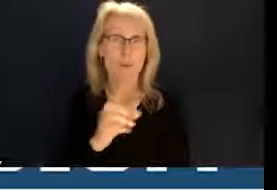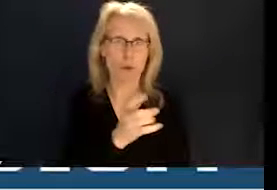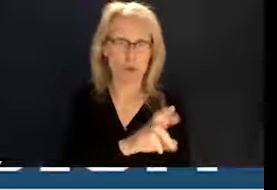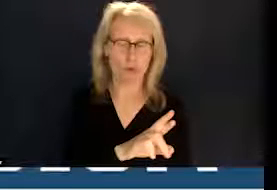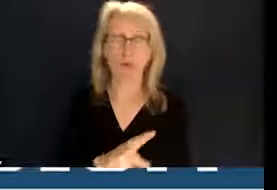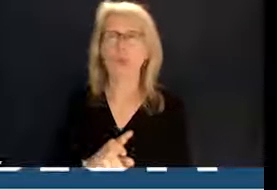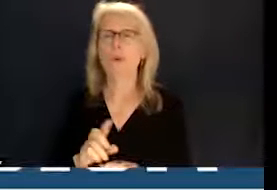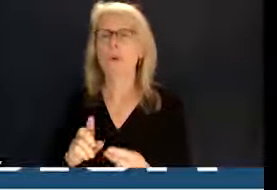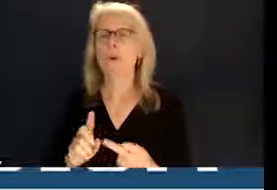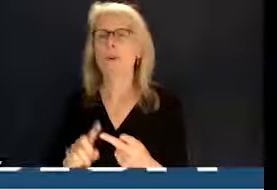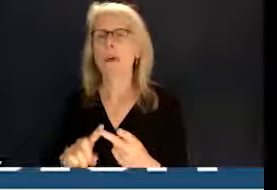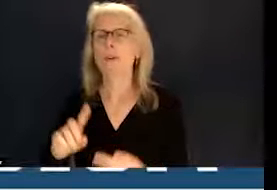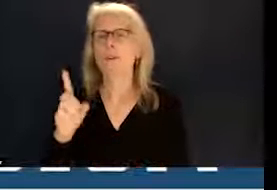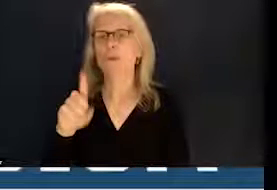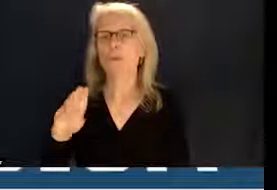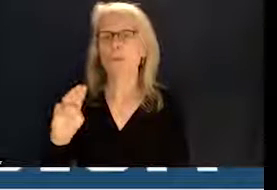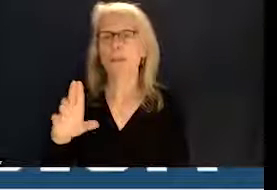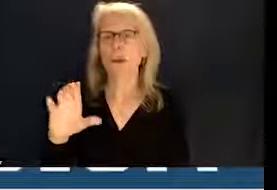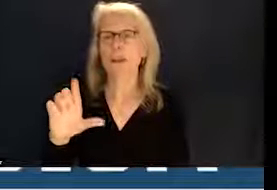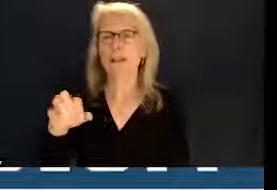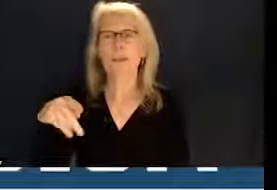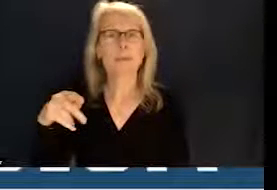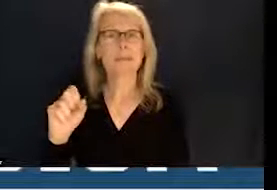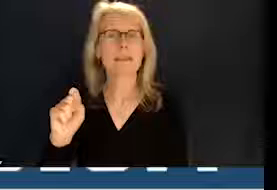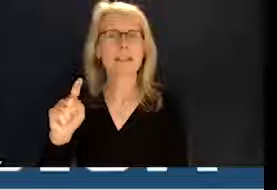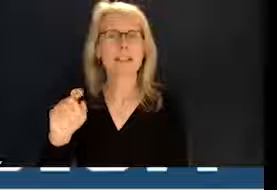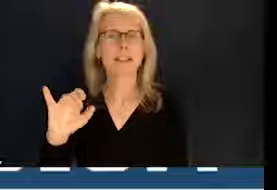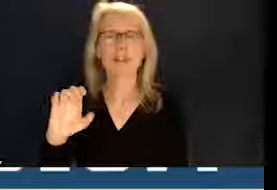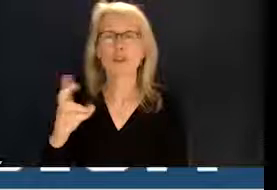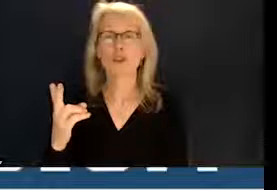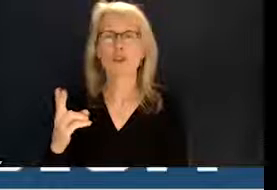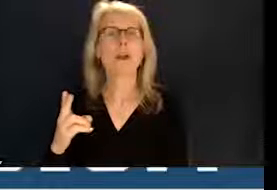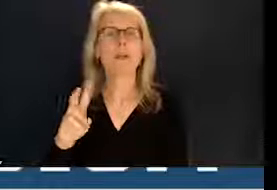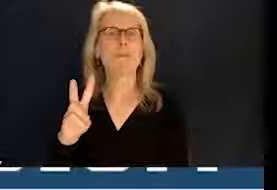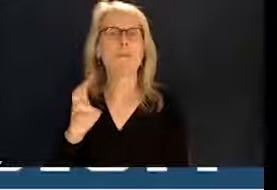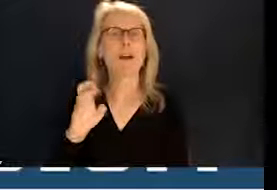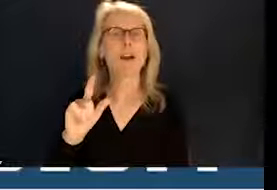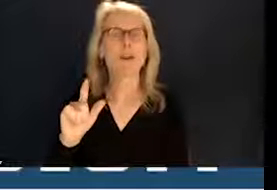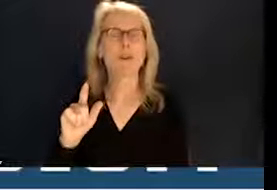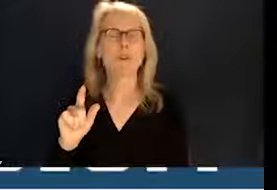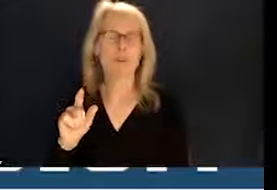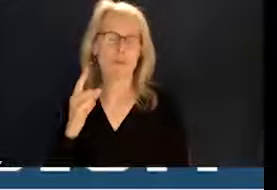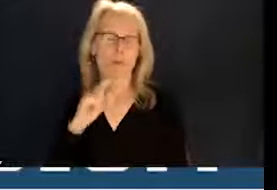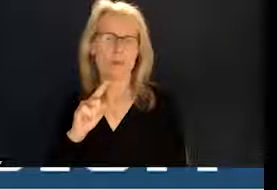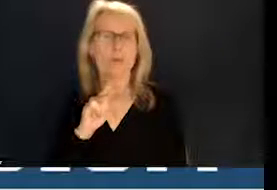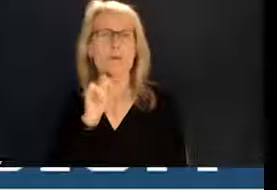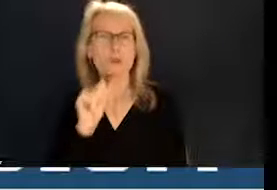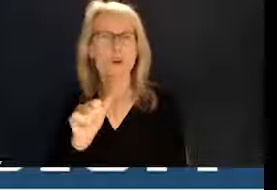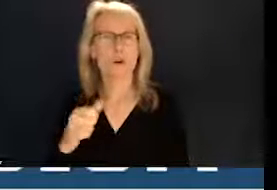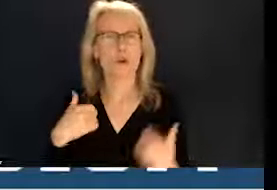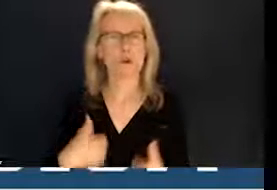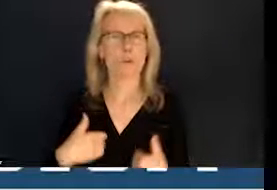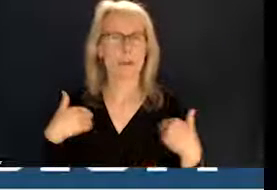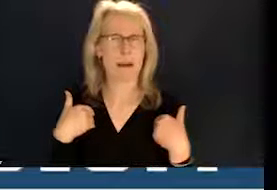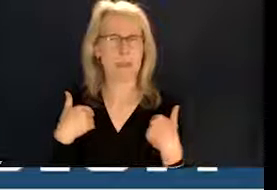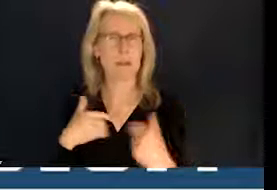Landscape, and the other from Dr. Mark Lipsitch, what are the benefits of viral prospecting in non-human animals? So you can go find those online